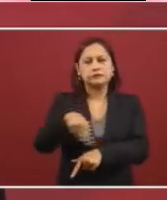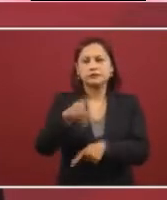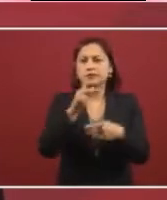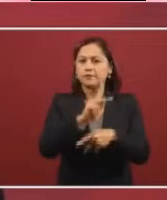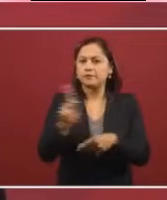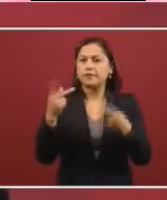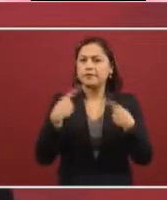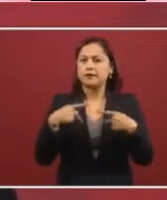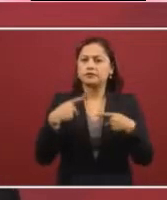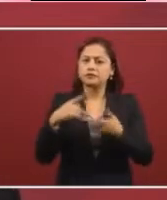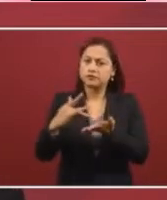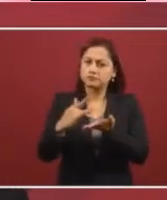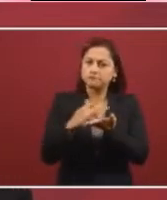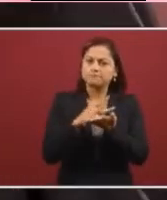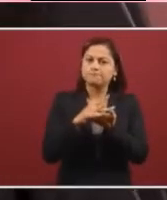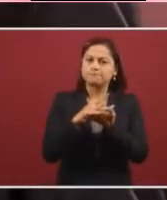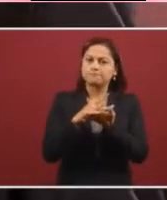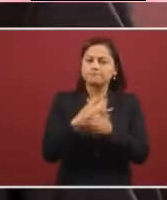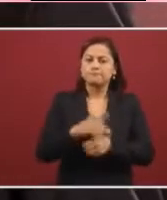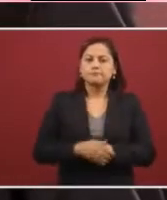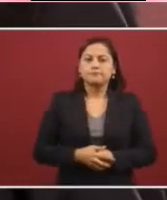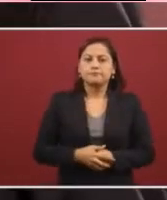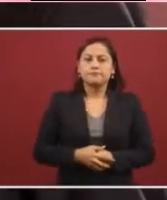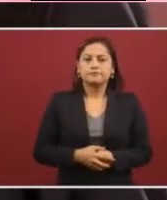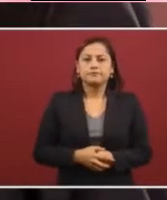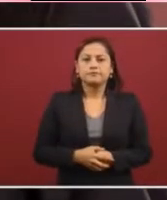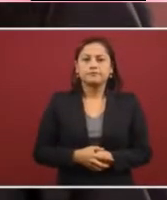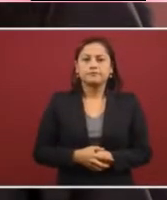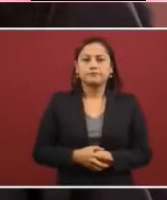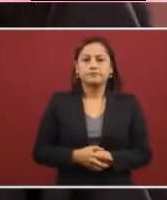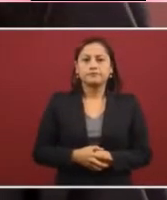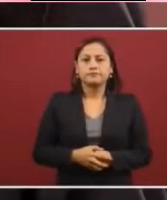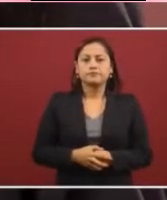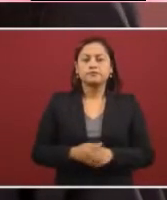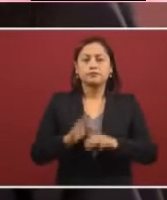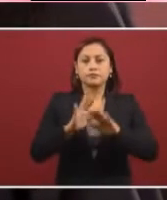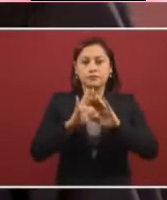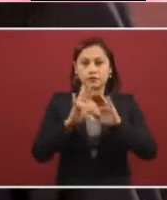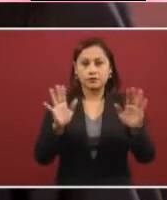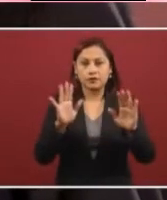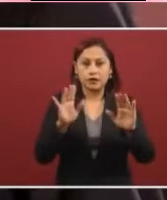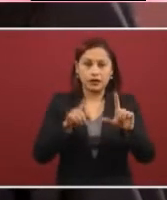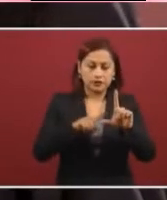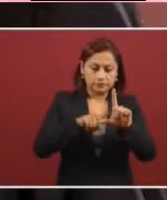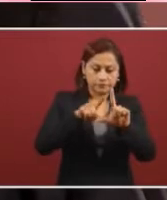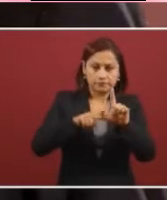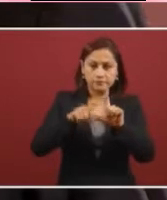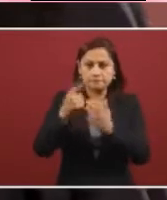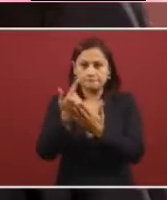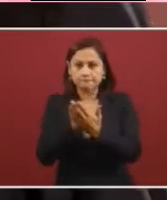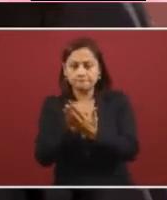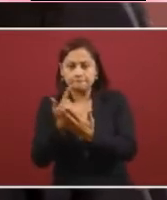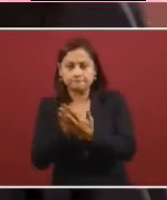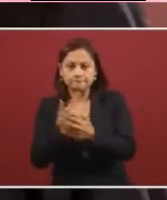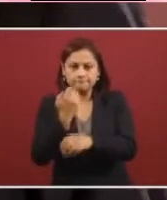Y, en encuestas, and when it comes mediciones, to